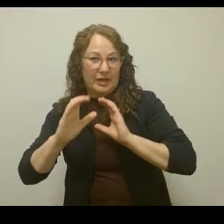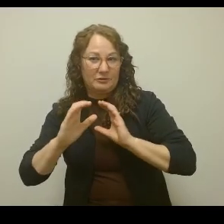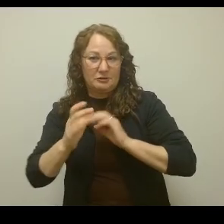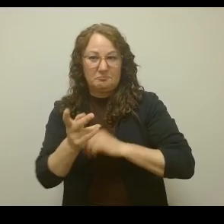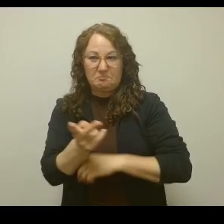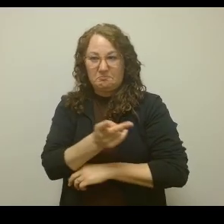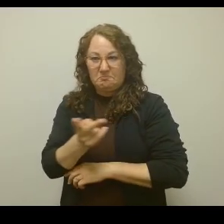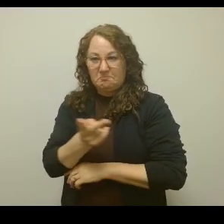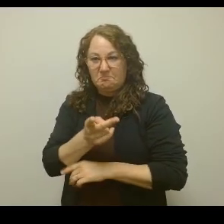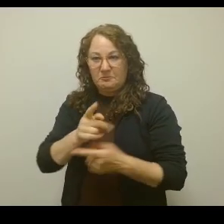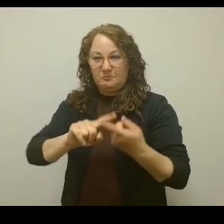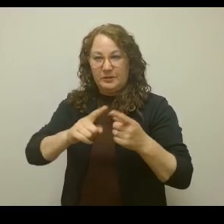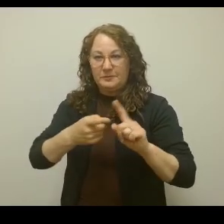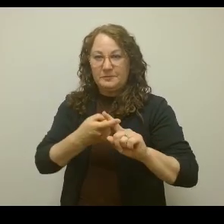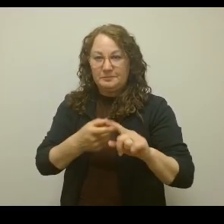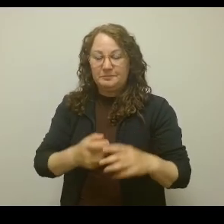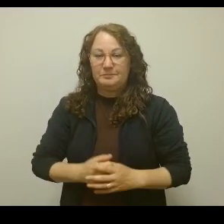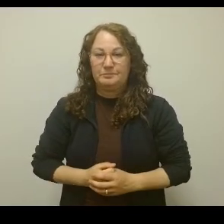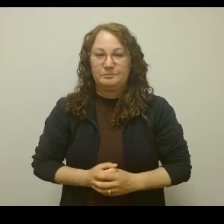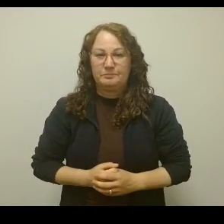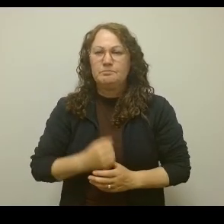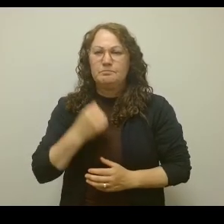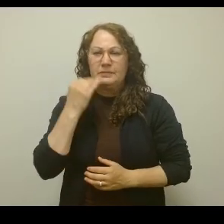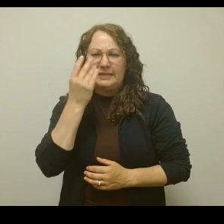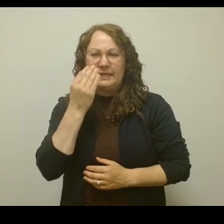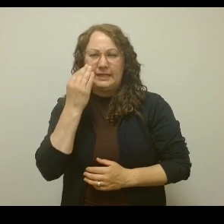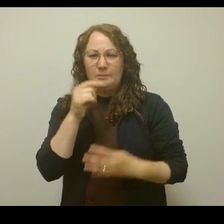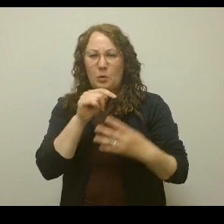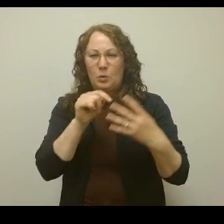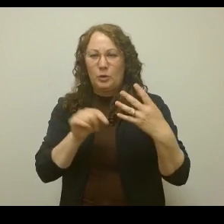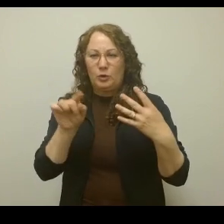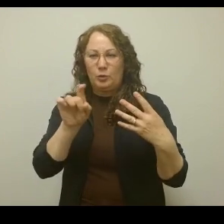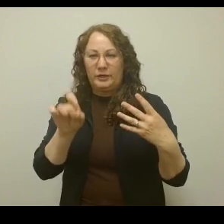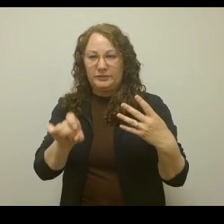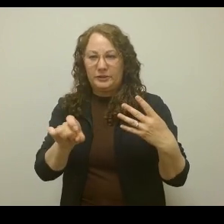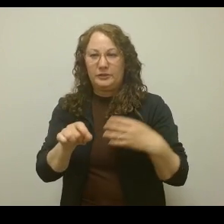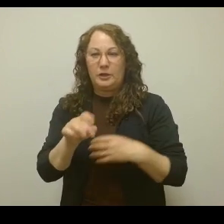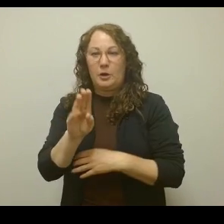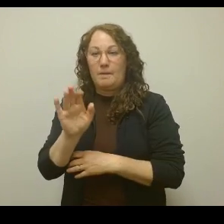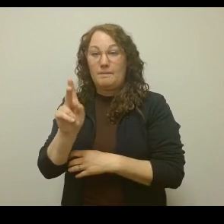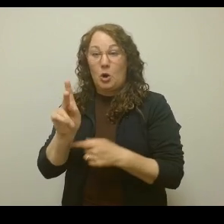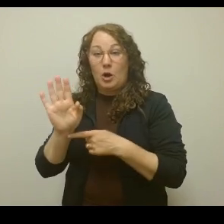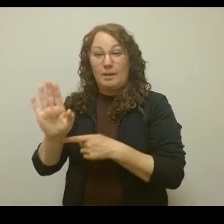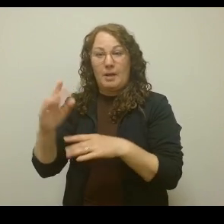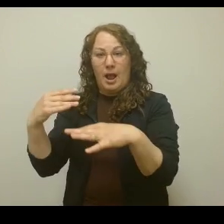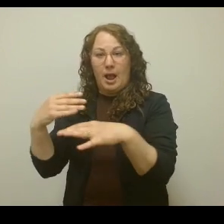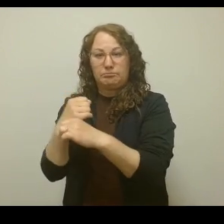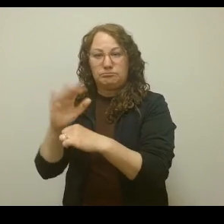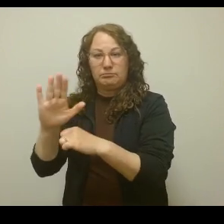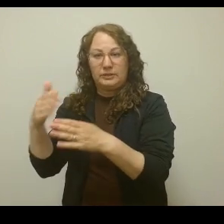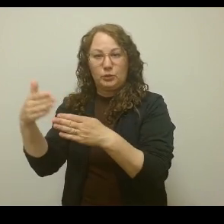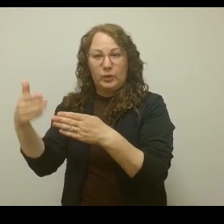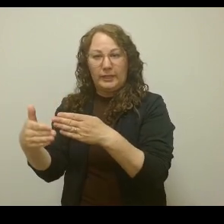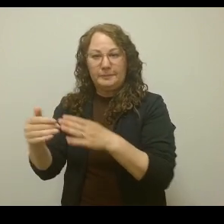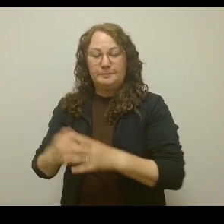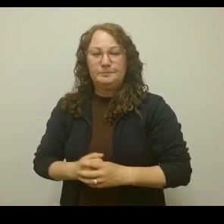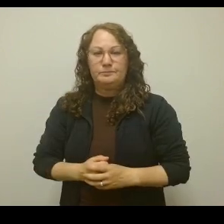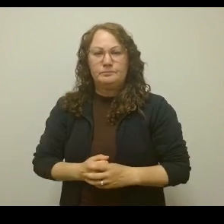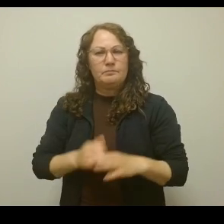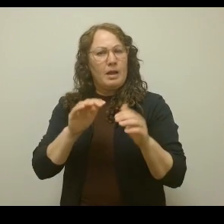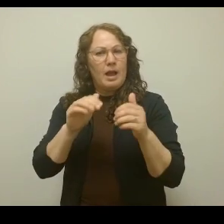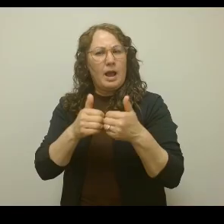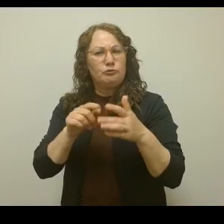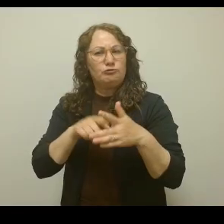friends. Consider the following questions about Mark's summary of his weekend. How does Mark begin